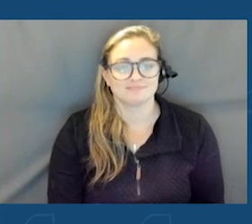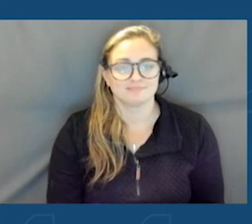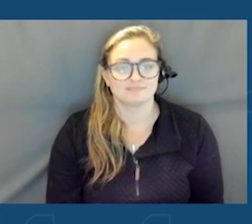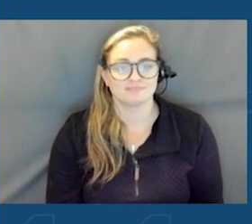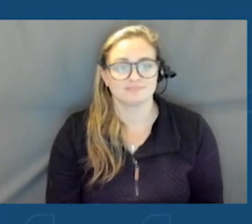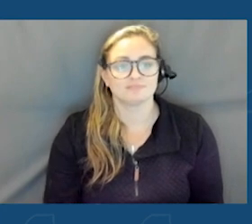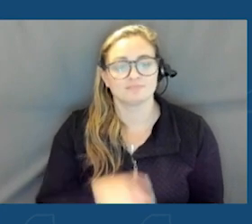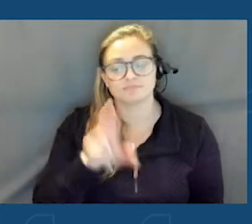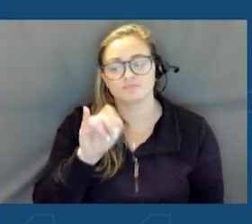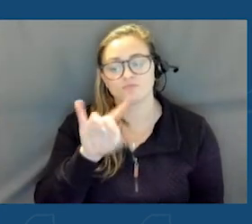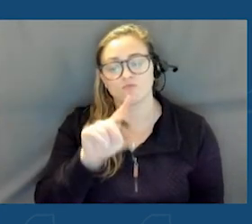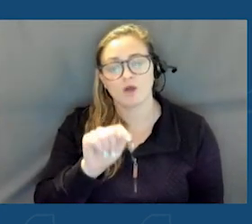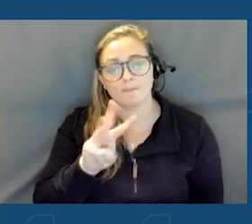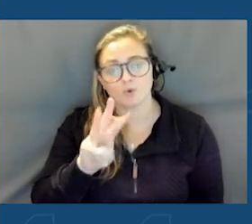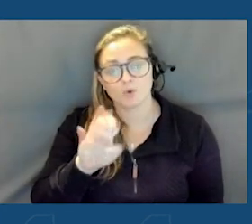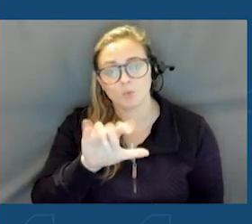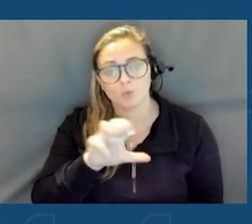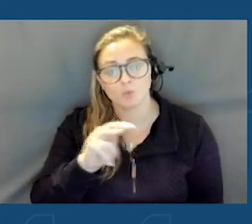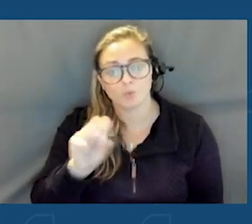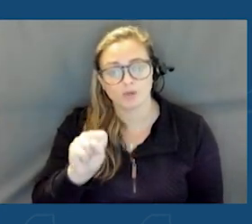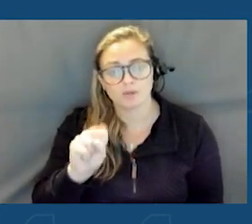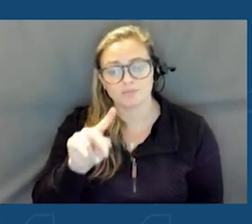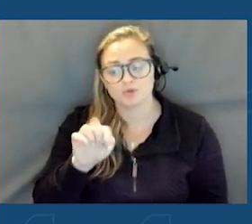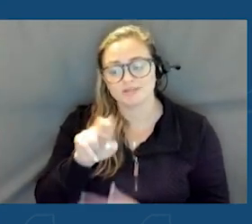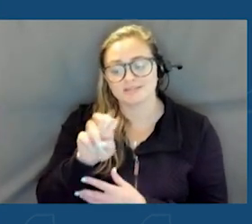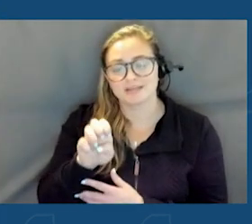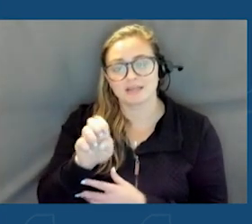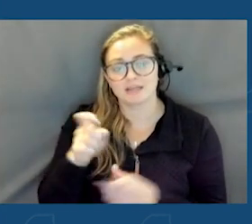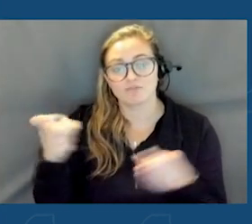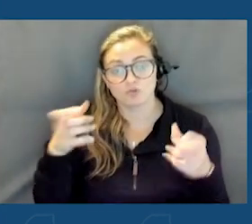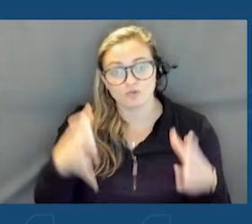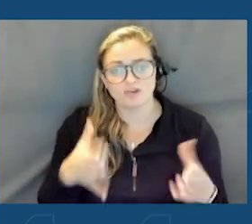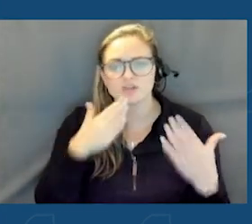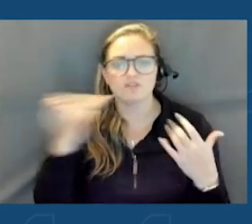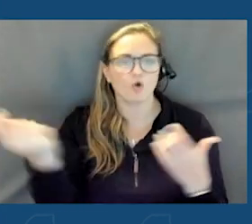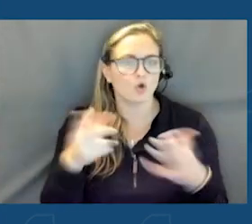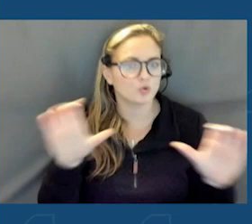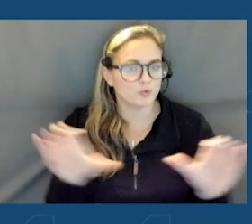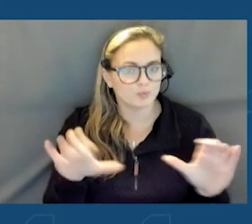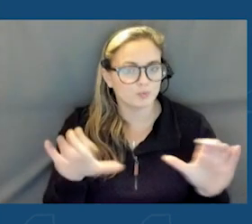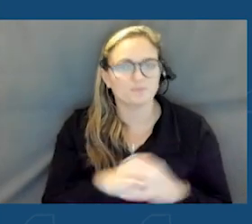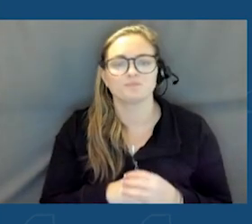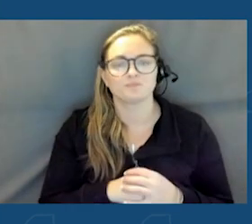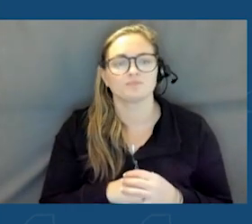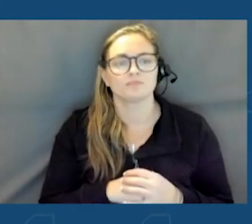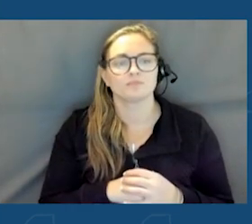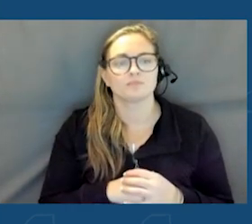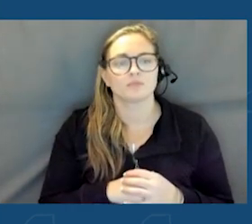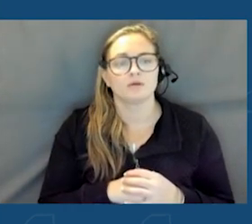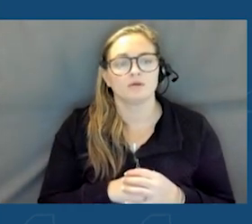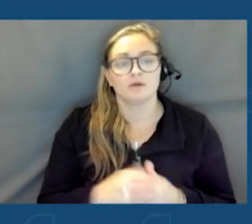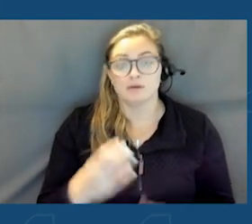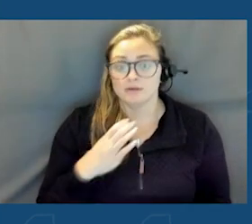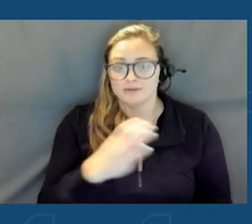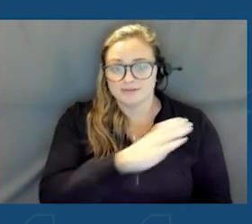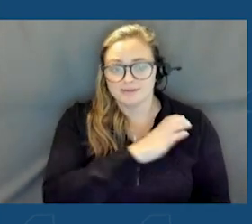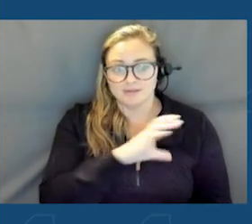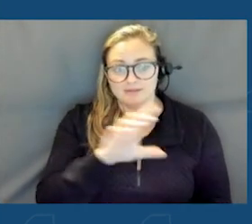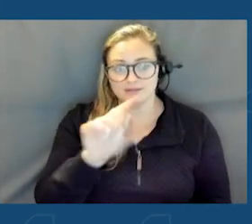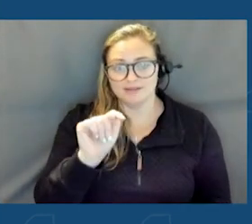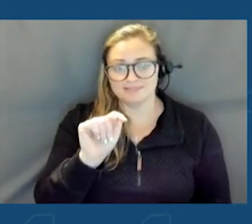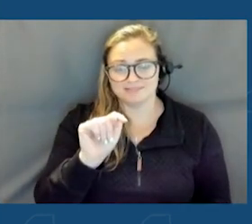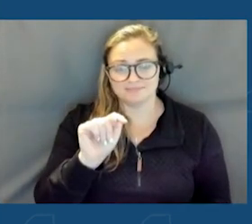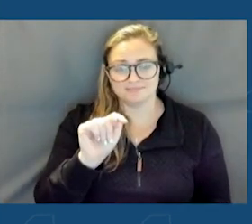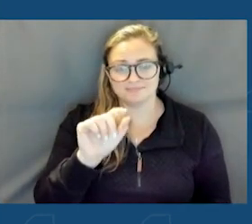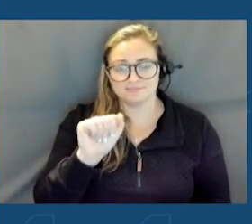Robert Williams, our Executive Director of the Gaming Commission, thank you for all you do for us. Congressman Tonko, great